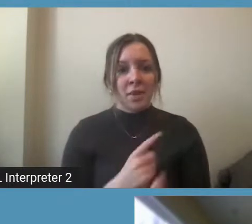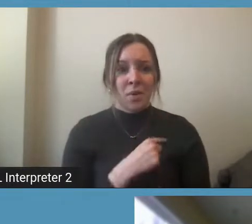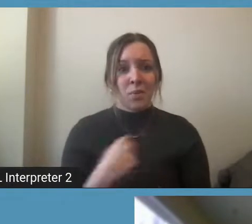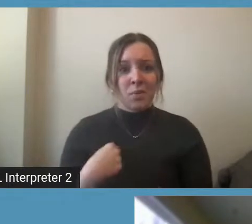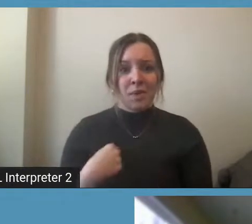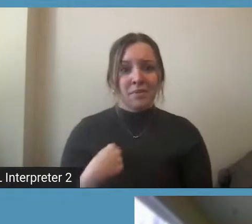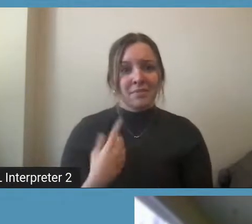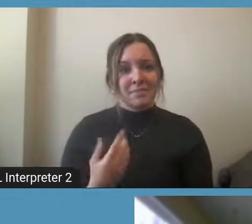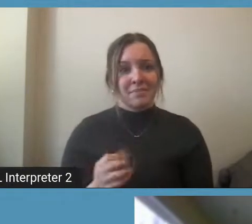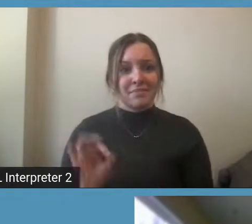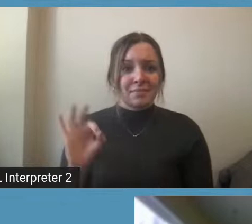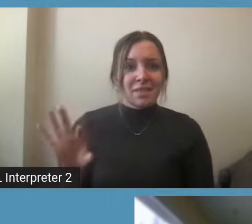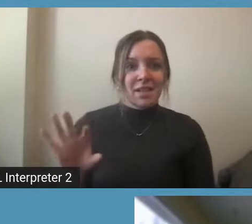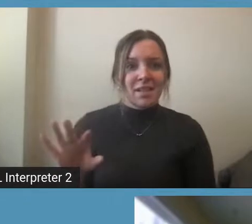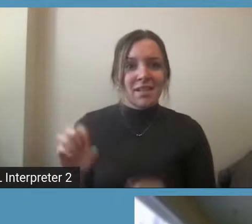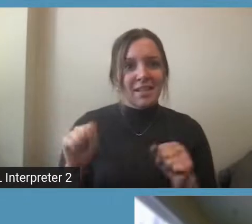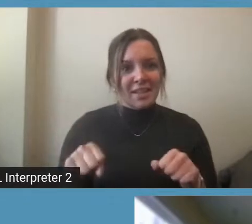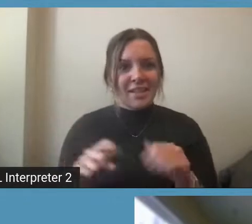scanning.